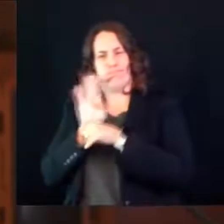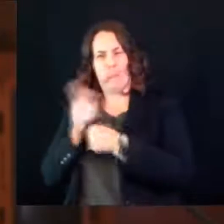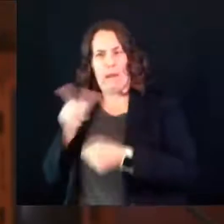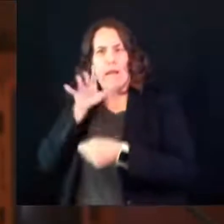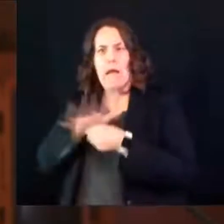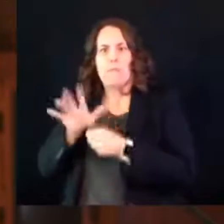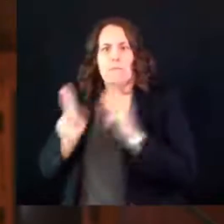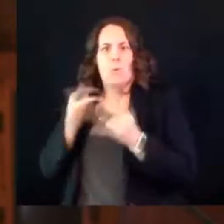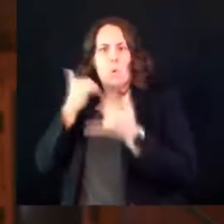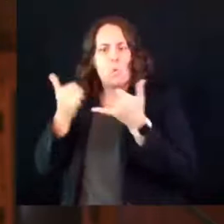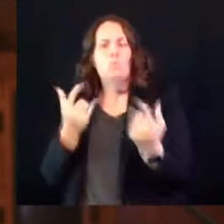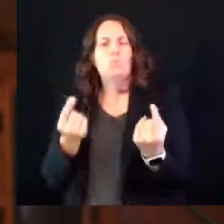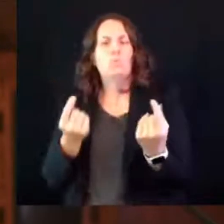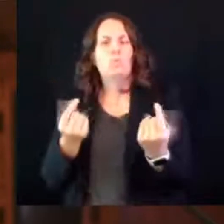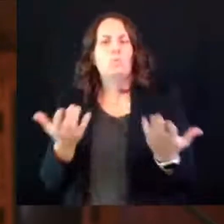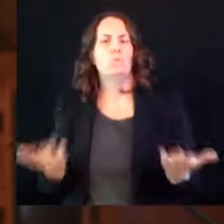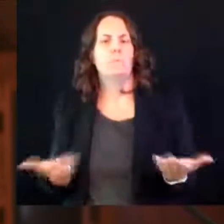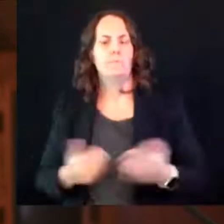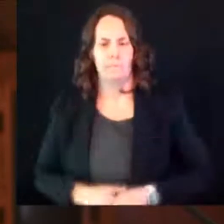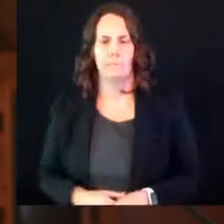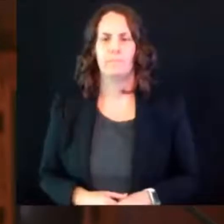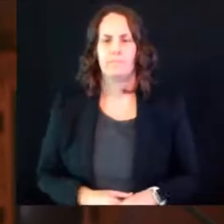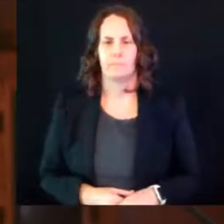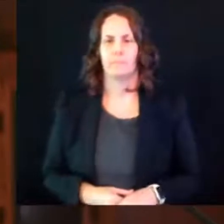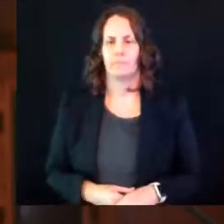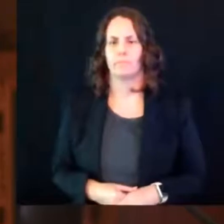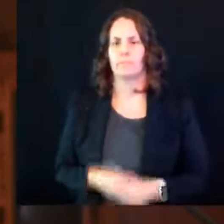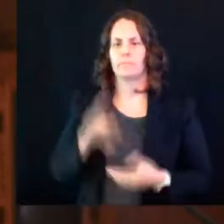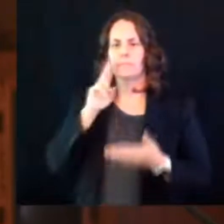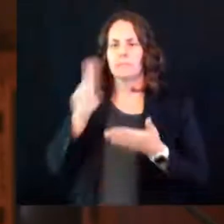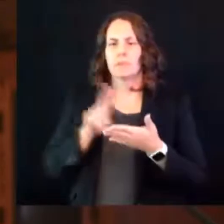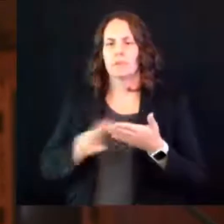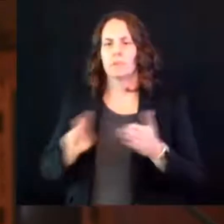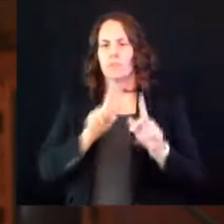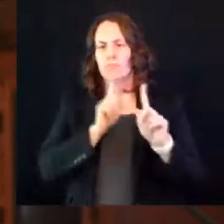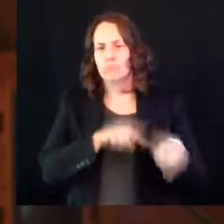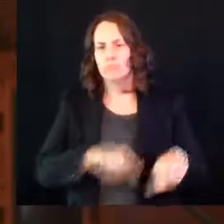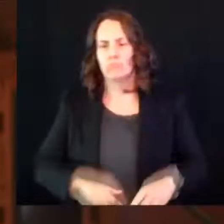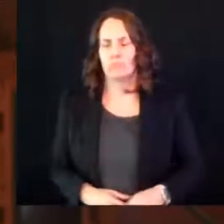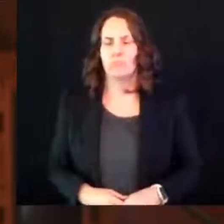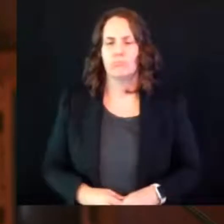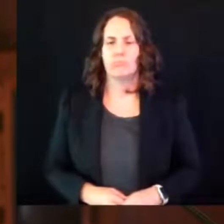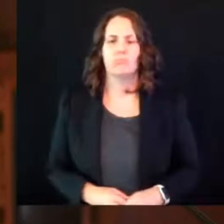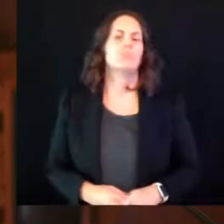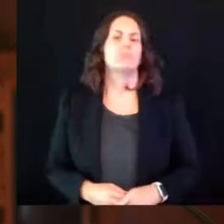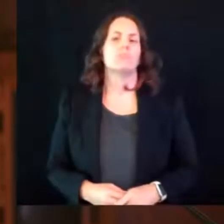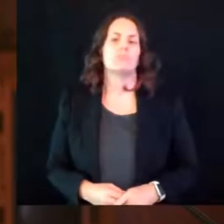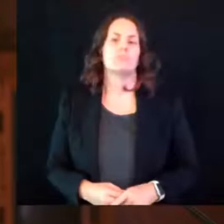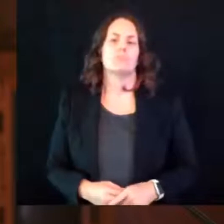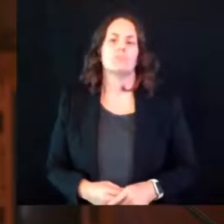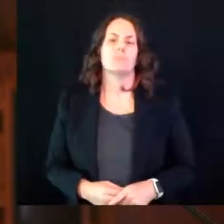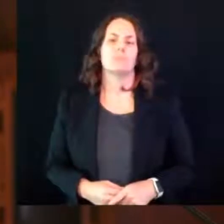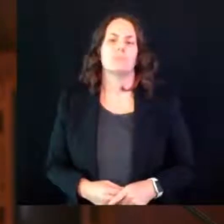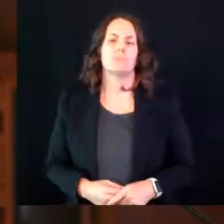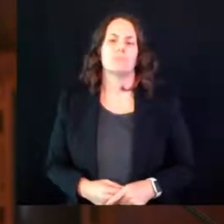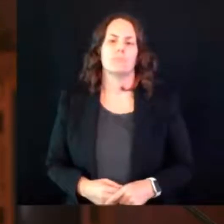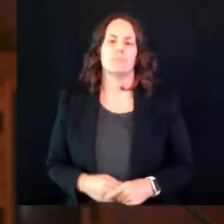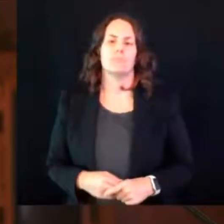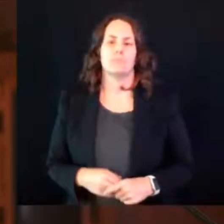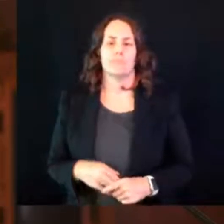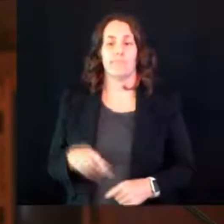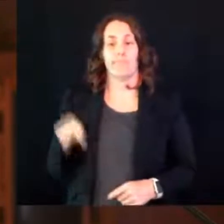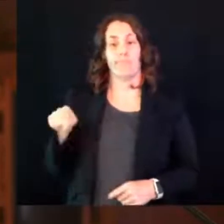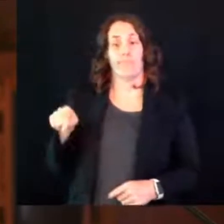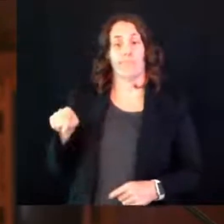really important, right, as we talk about the strain on our frontline healthcare workers and our healthcare